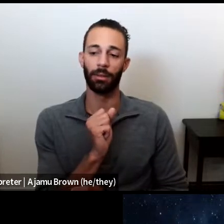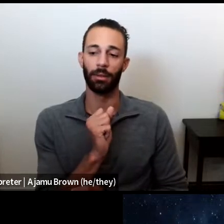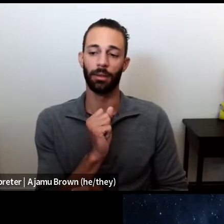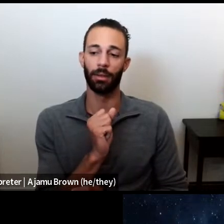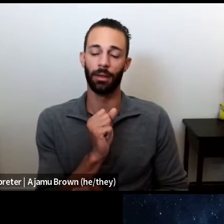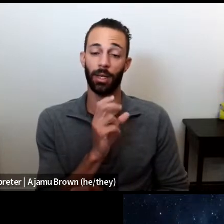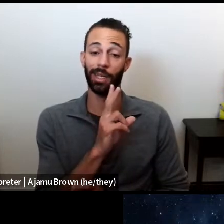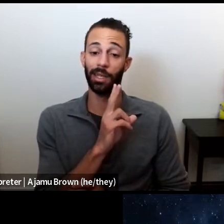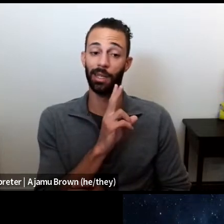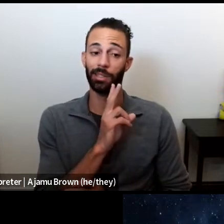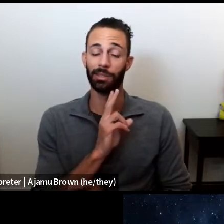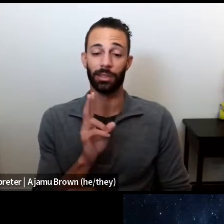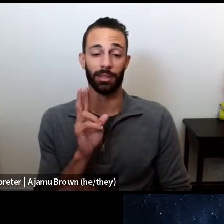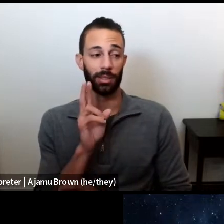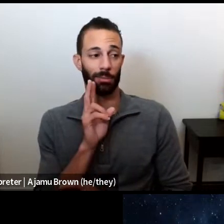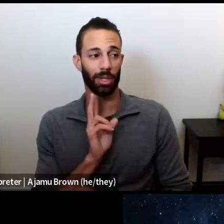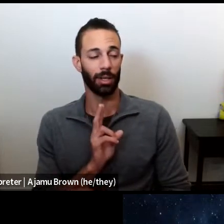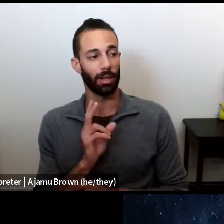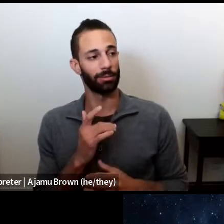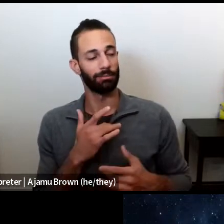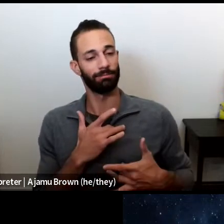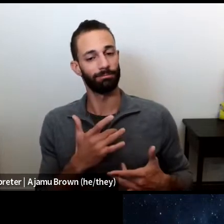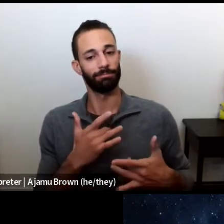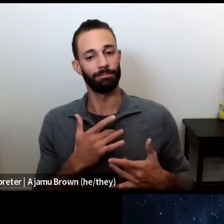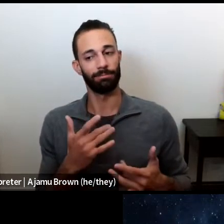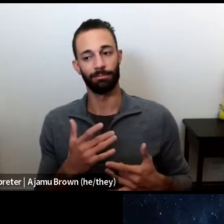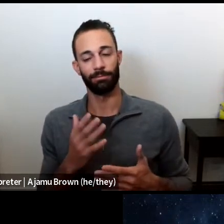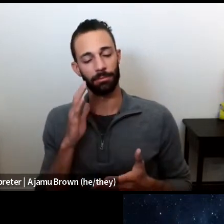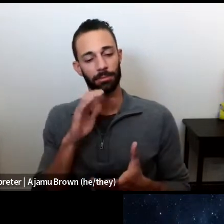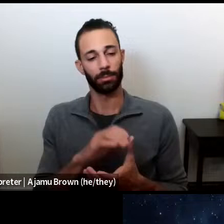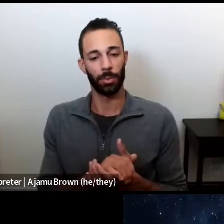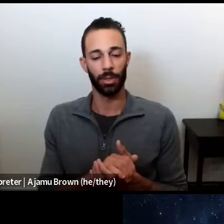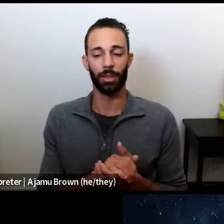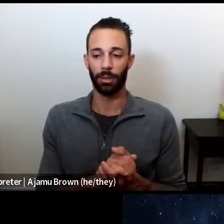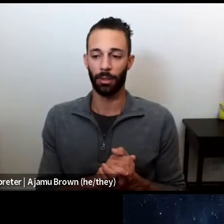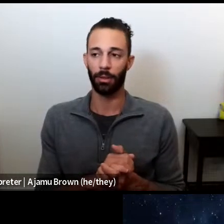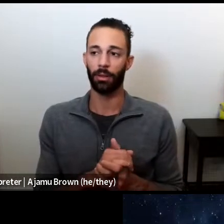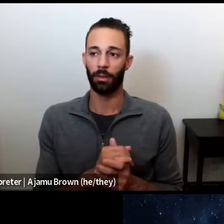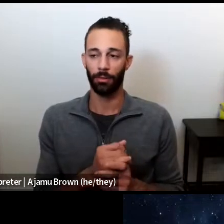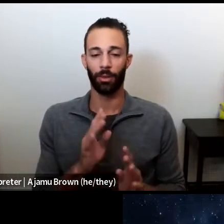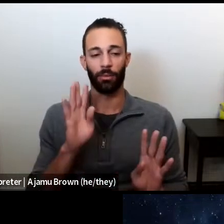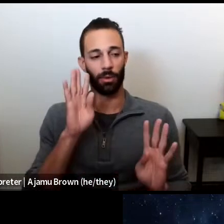Gemini aspects. I believe you've come up with some interesting